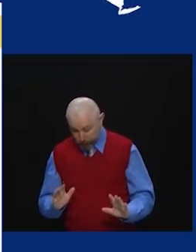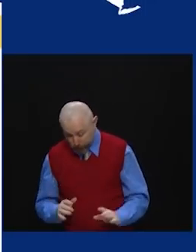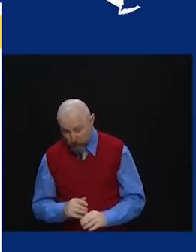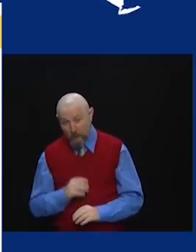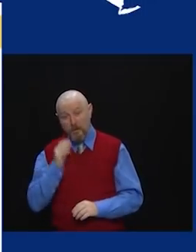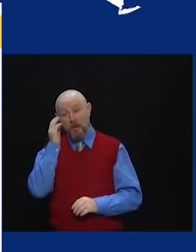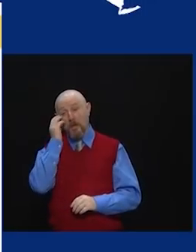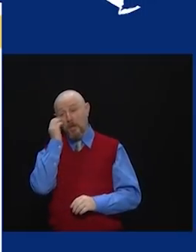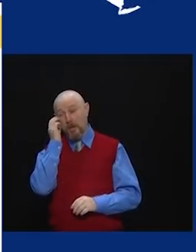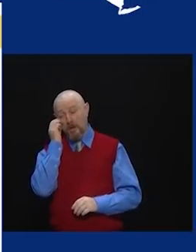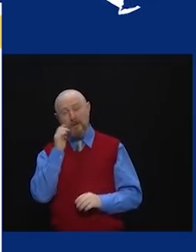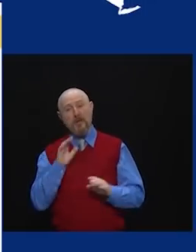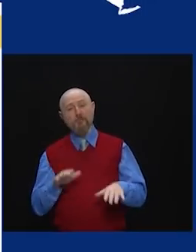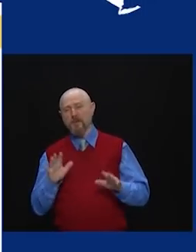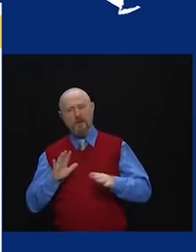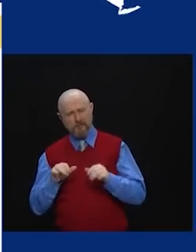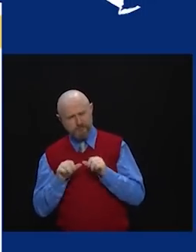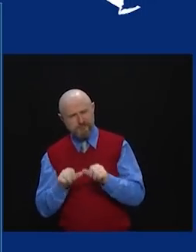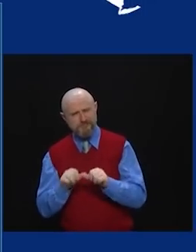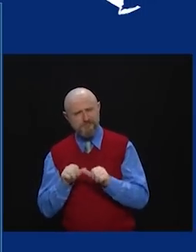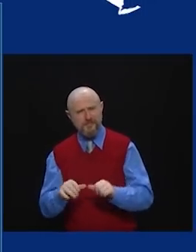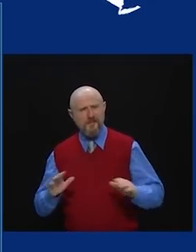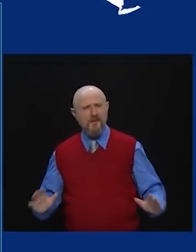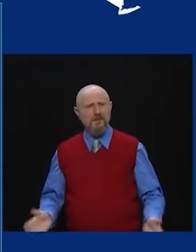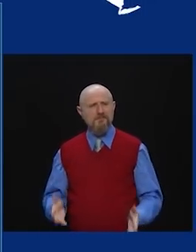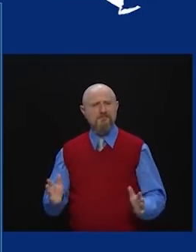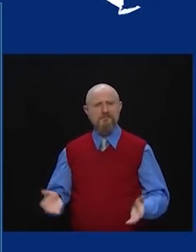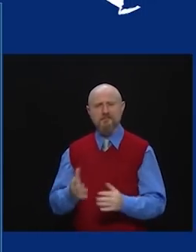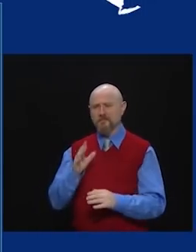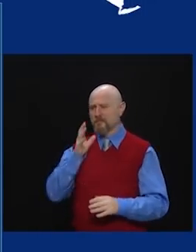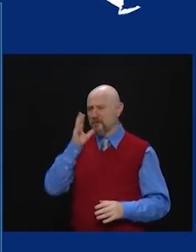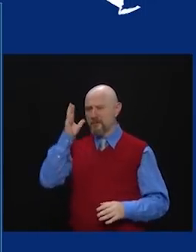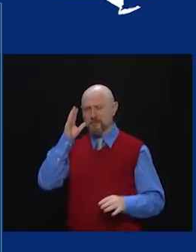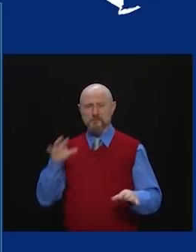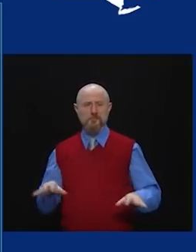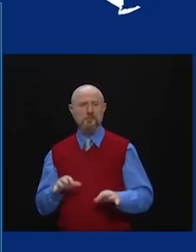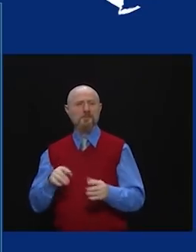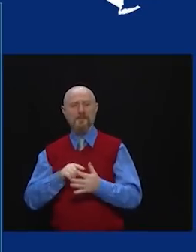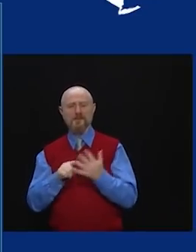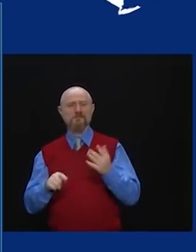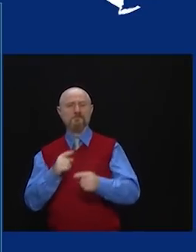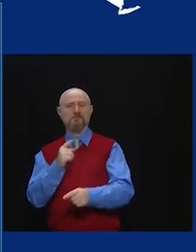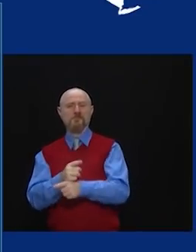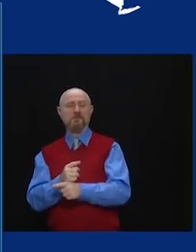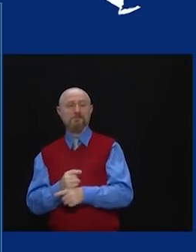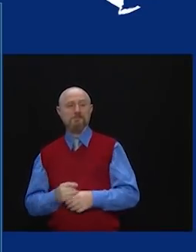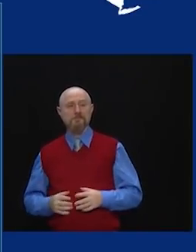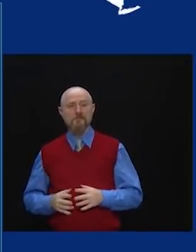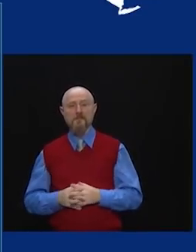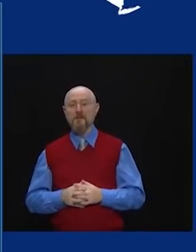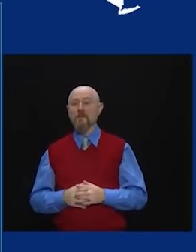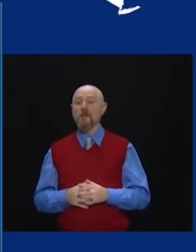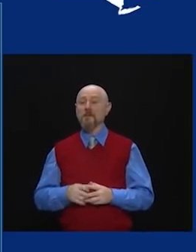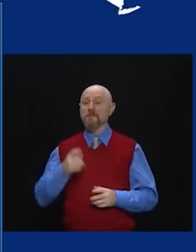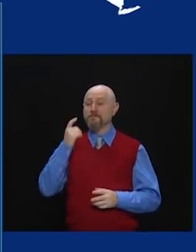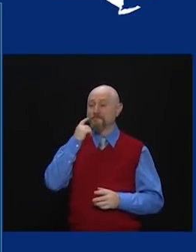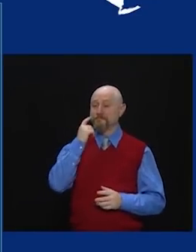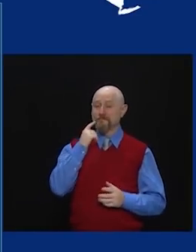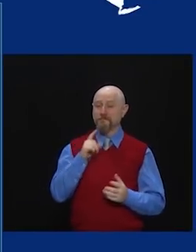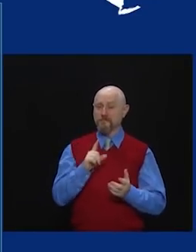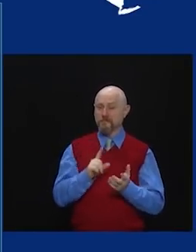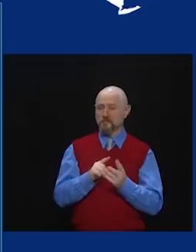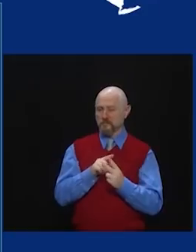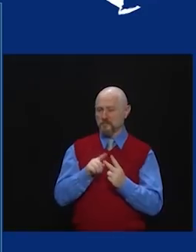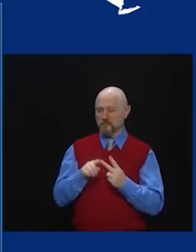of finding out how we can get parents to do the right thing for their children. So to talk about this, 2 studies just came out that underscore the importance of